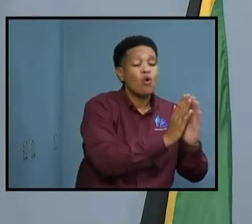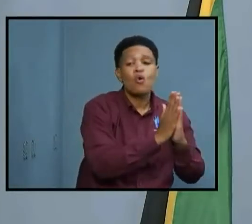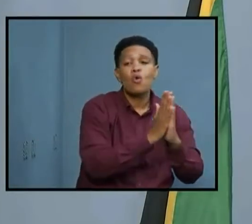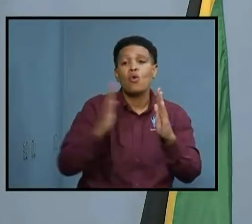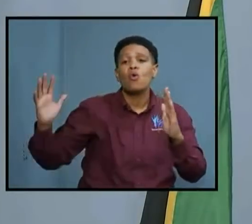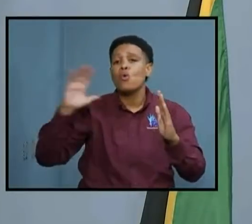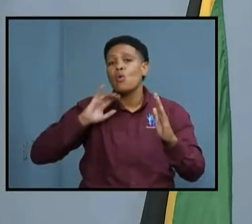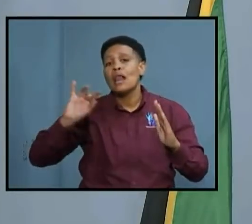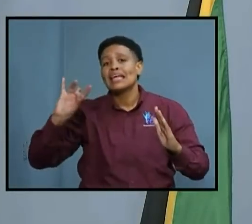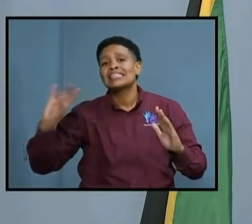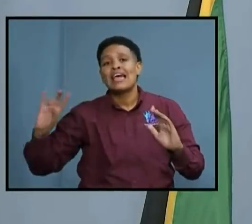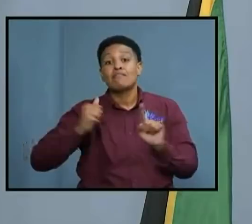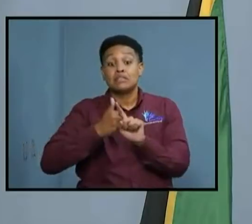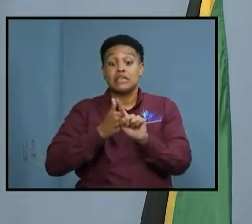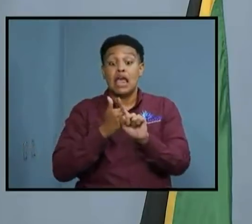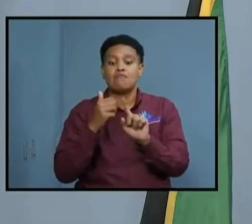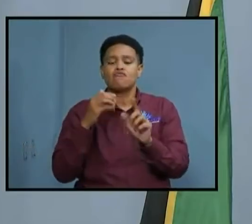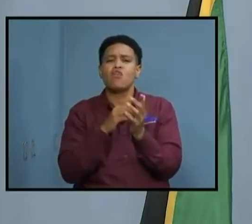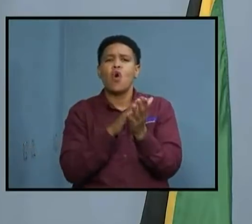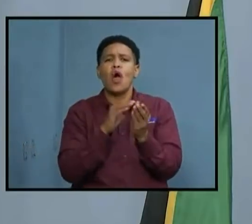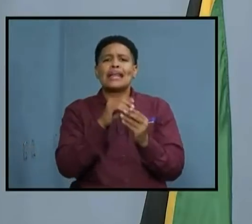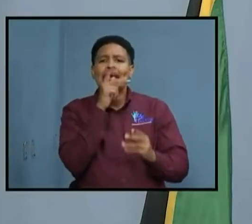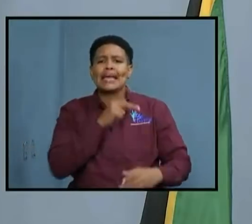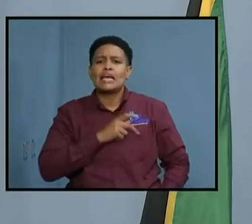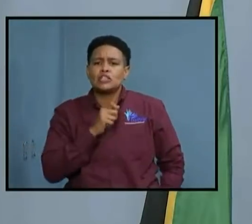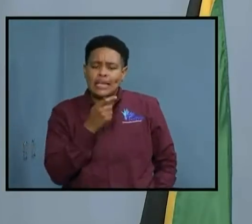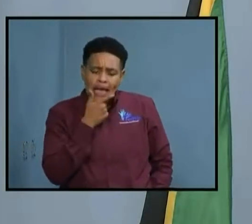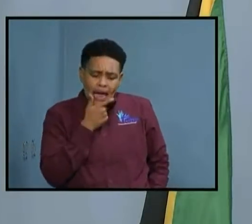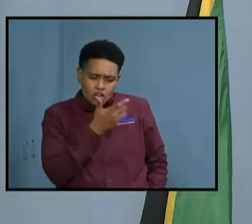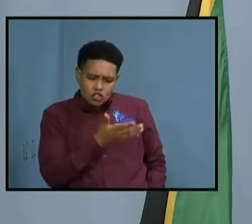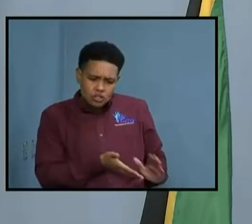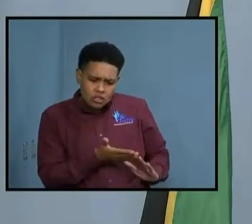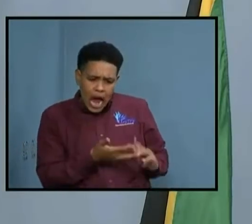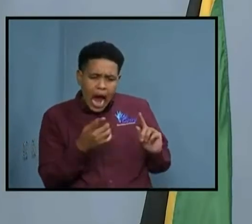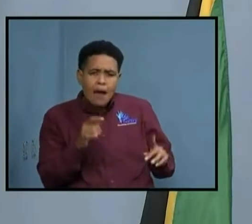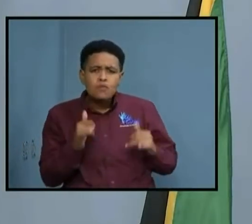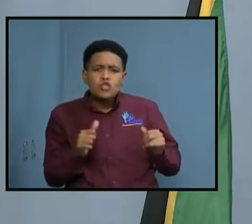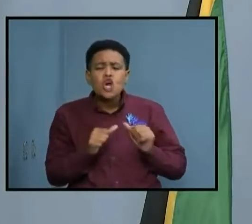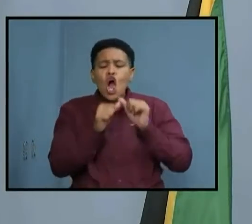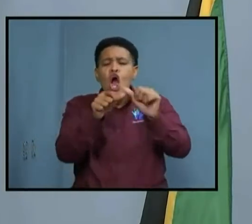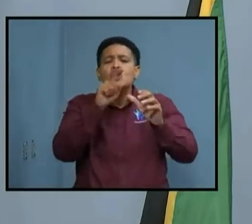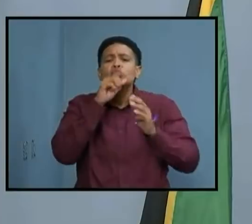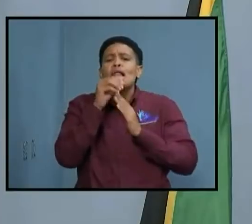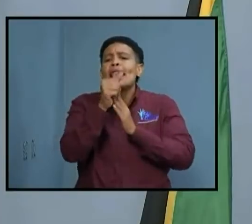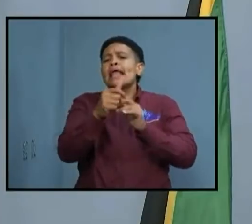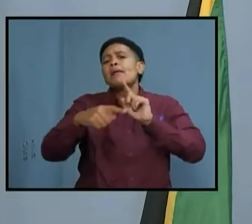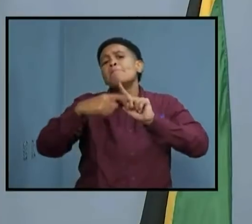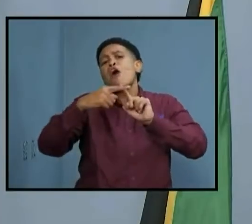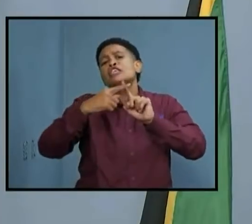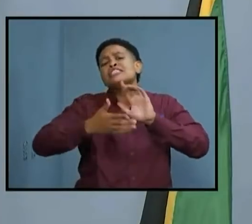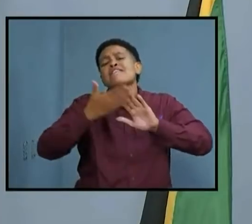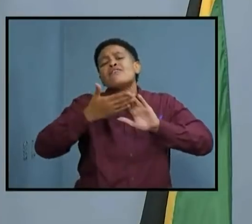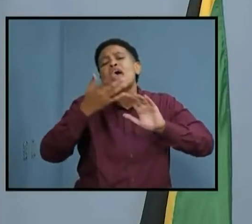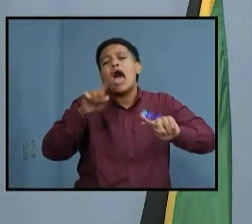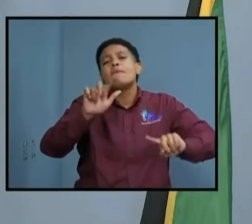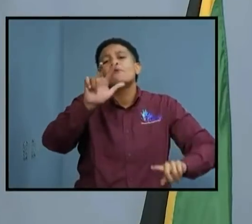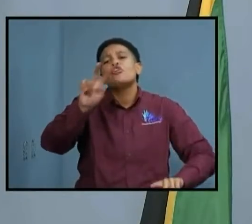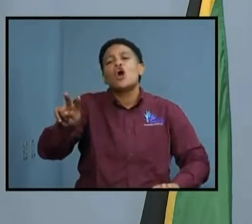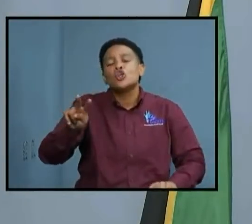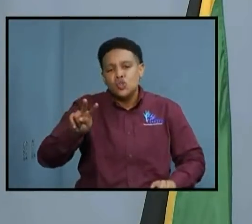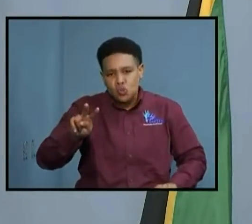years. The cases were recorded in Kingston and St. Andrew, which continues to lead the positive cases,